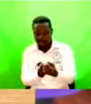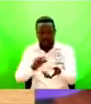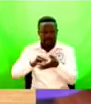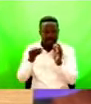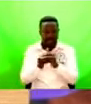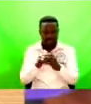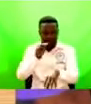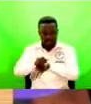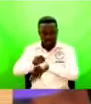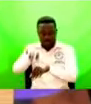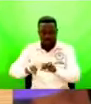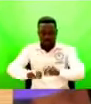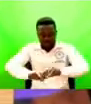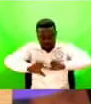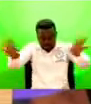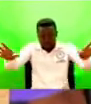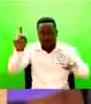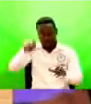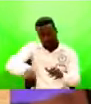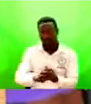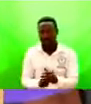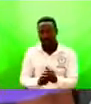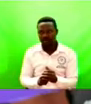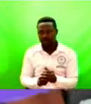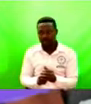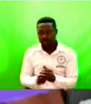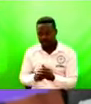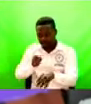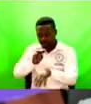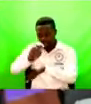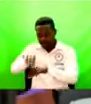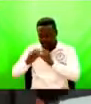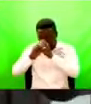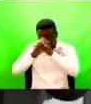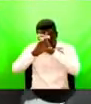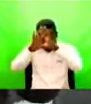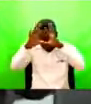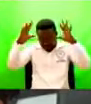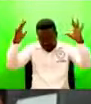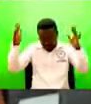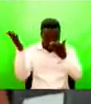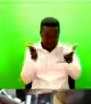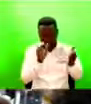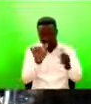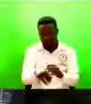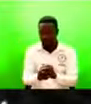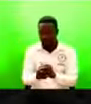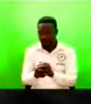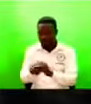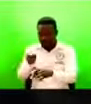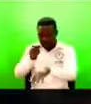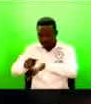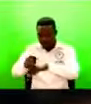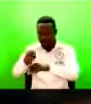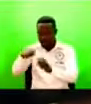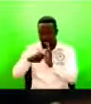Ministry must provide sight. Ministry must provide vision. In ministry, there should be illumination.